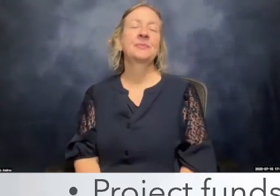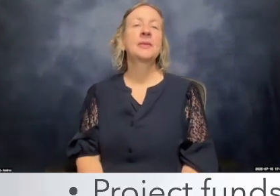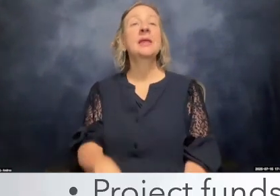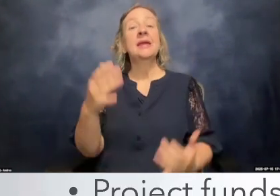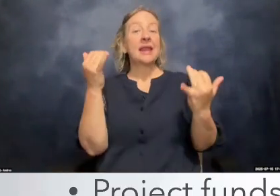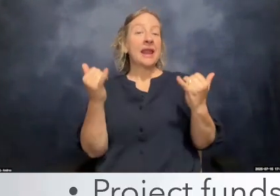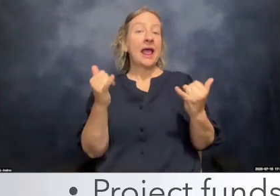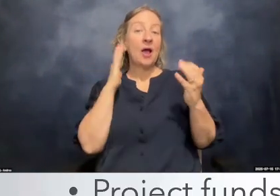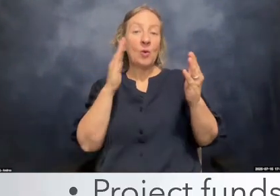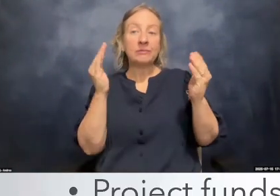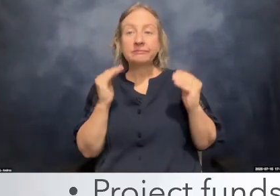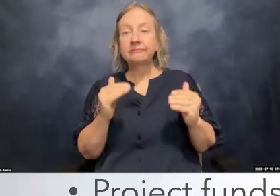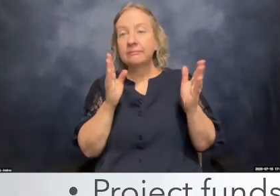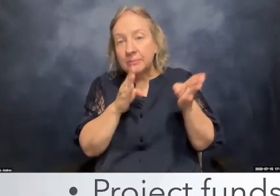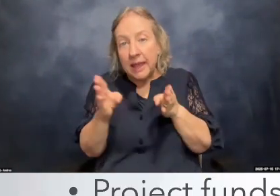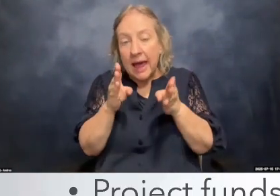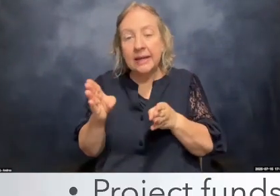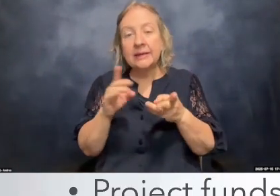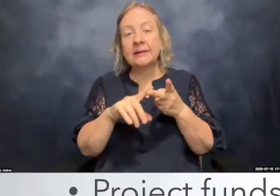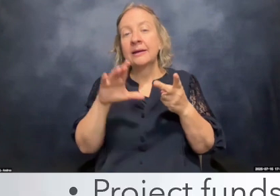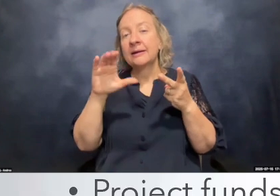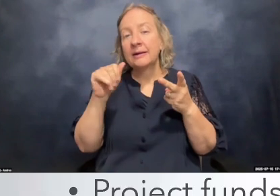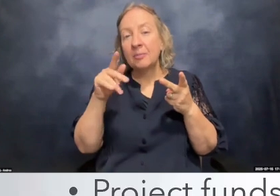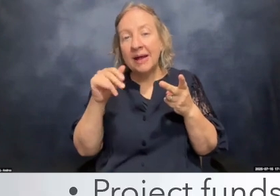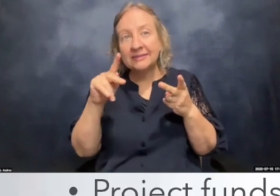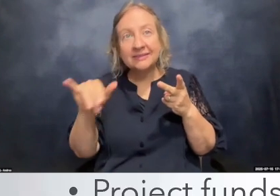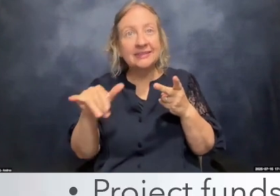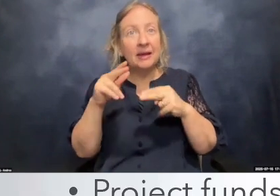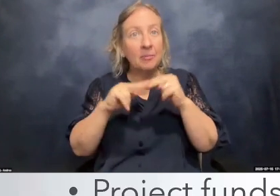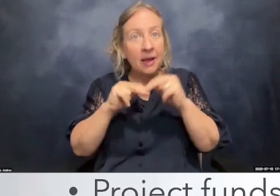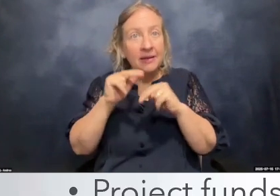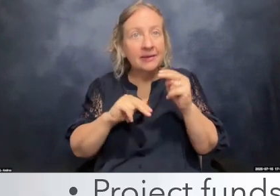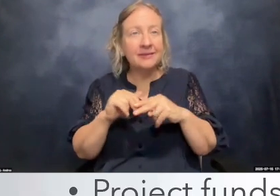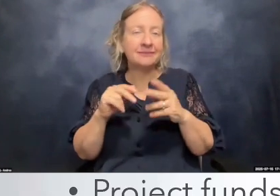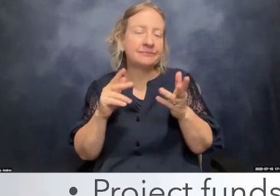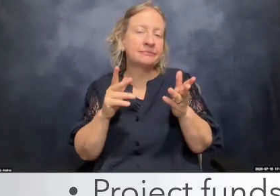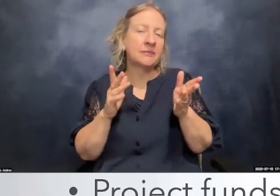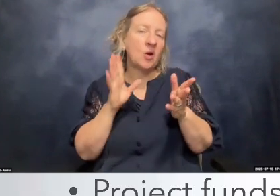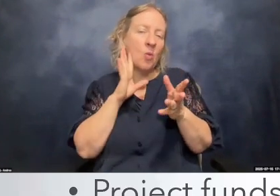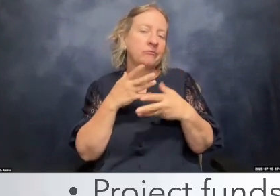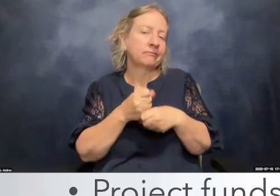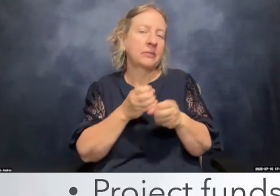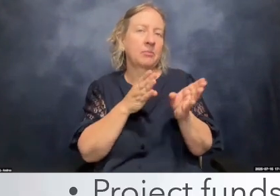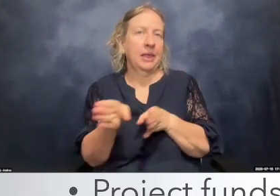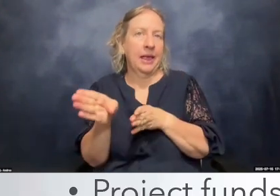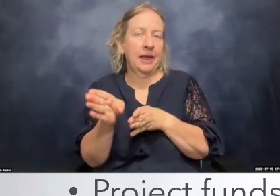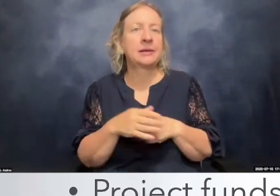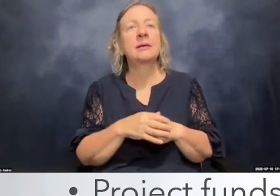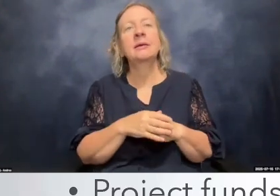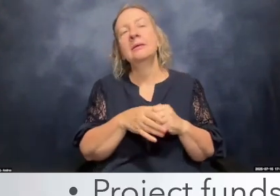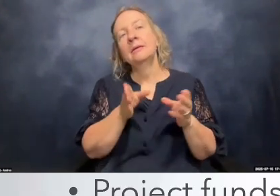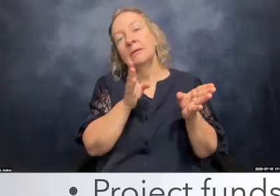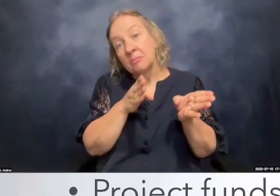Now we'll be moving on to planning and capacity building, often referred to as planning. Planning and capacity building,